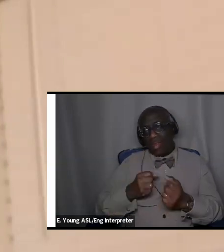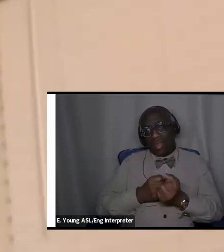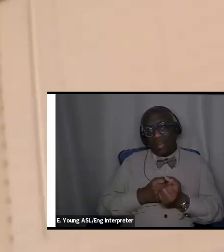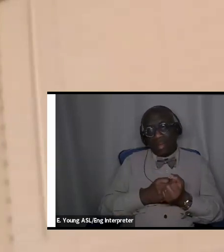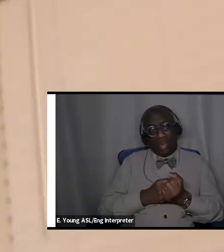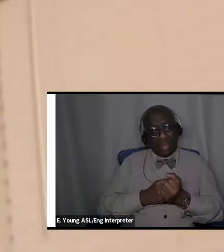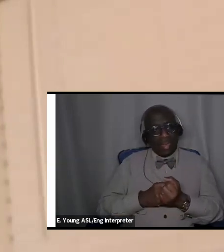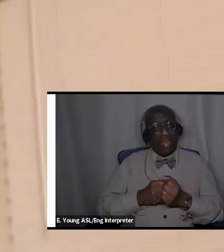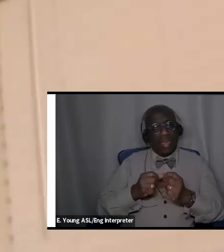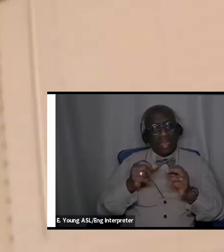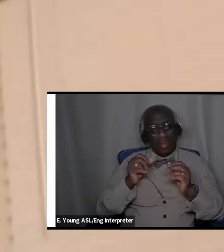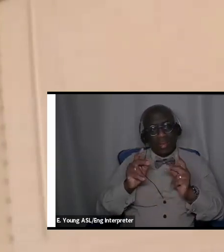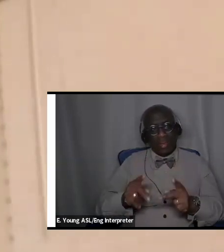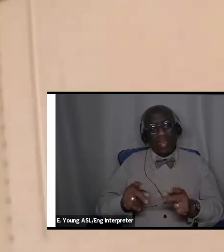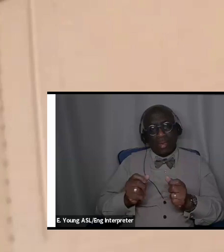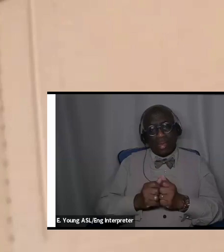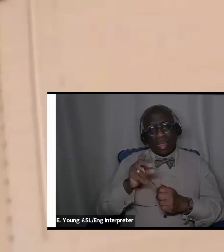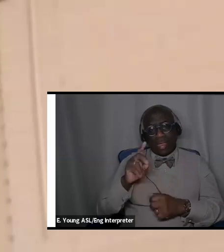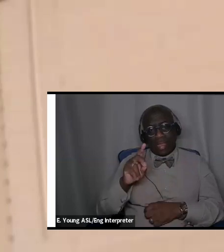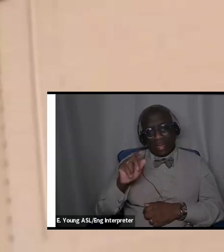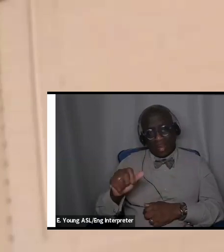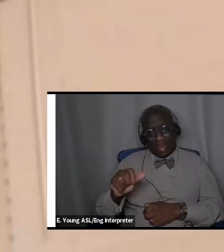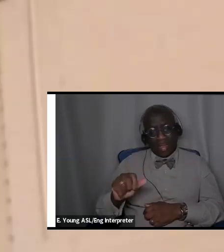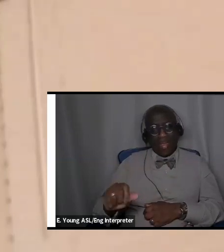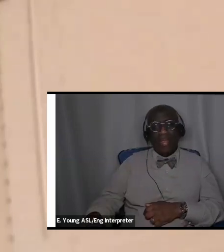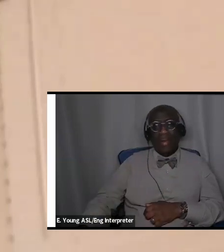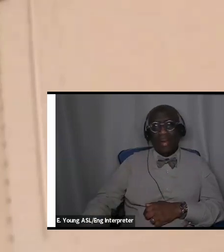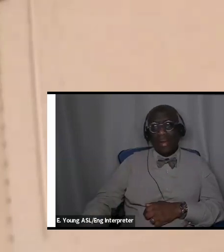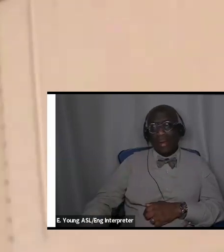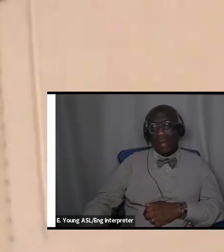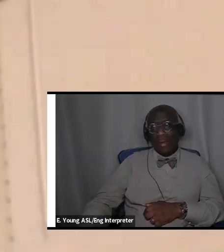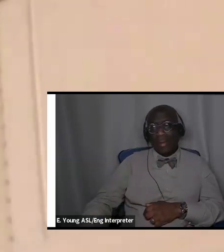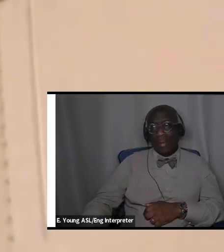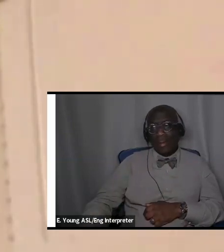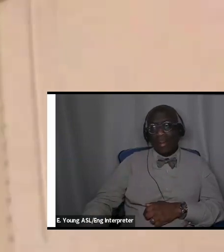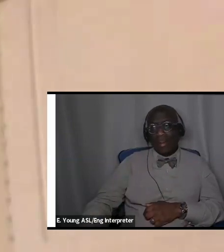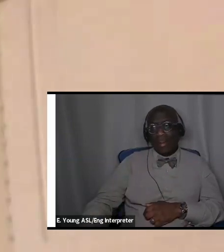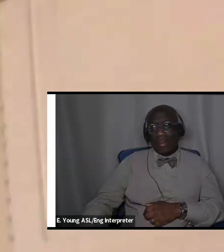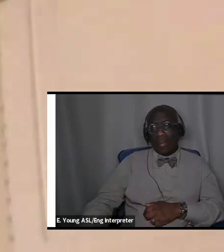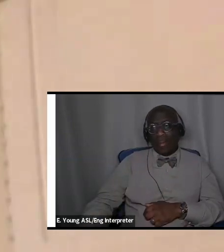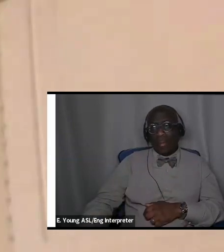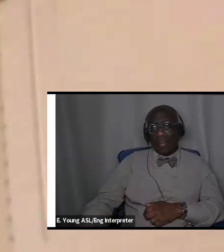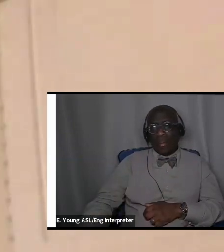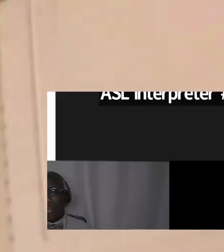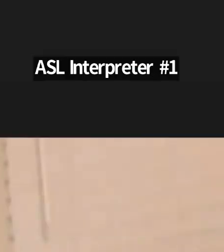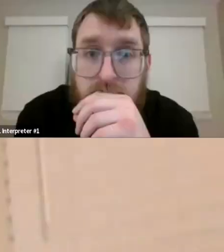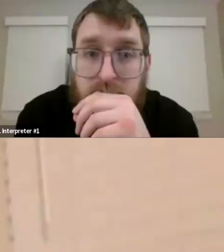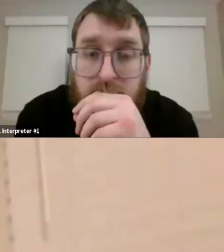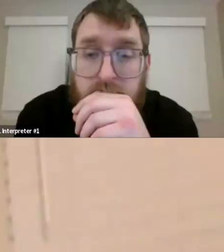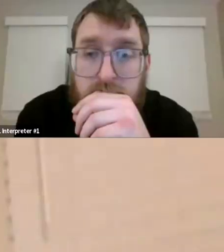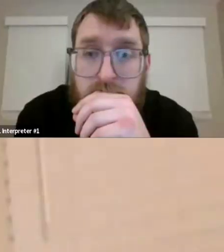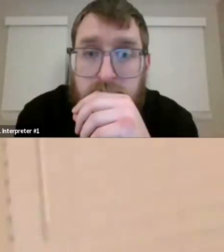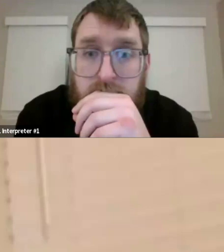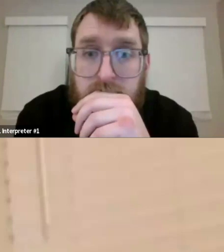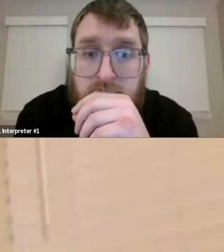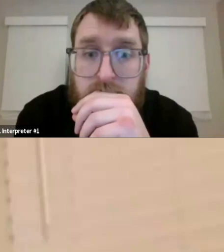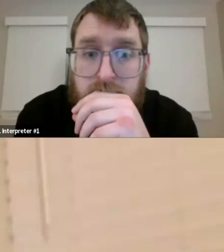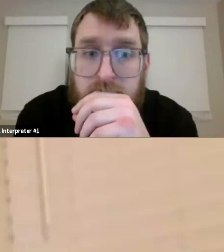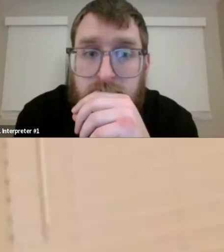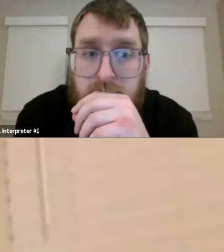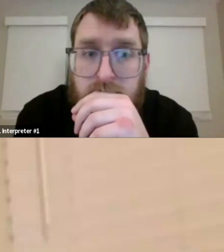an individual with a disability. So we do have some questions. So I'm going to ask